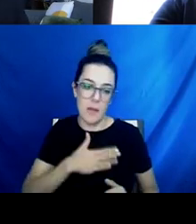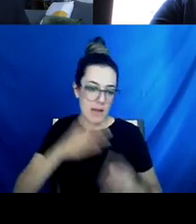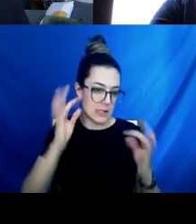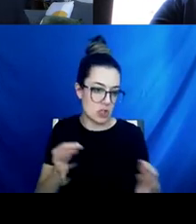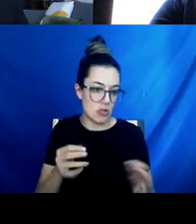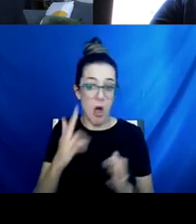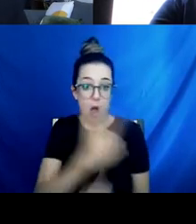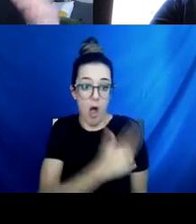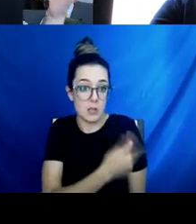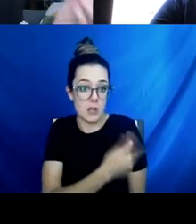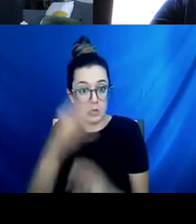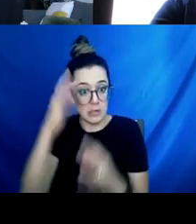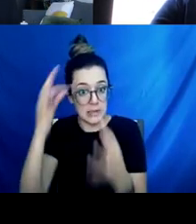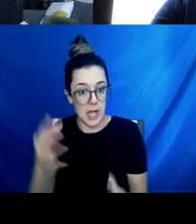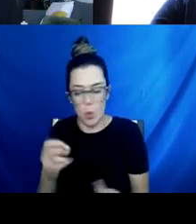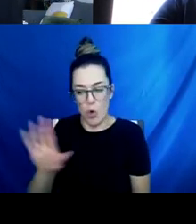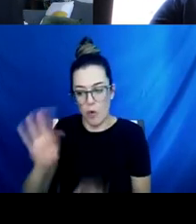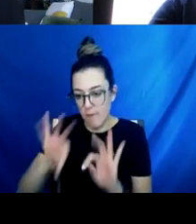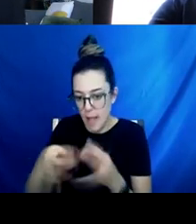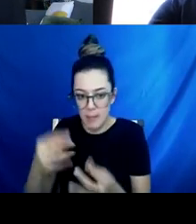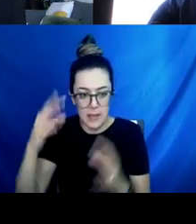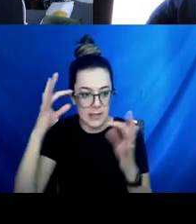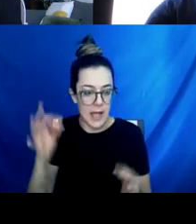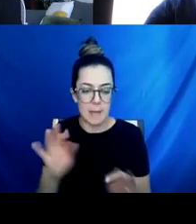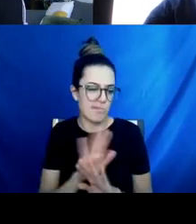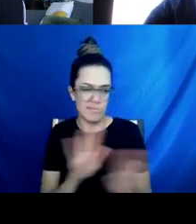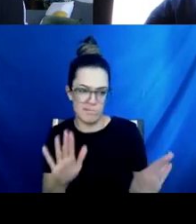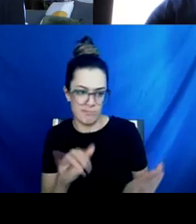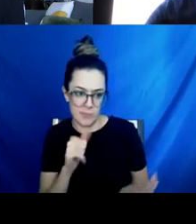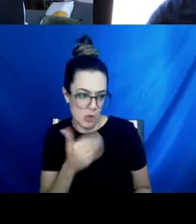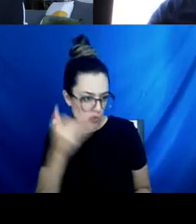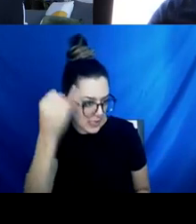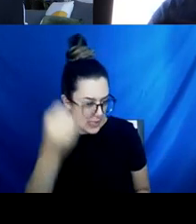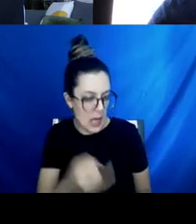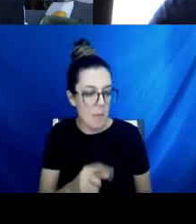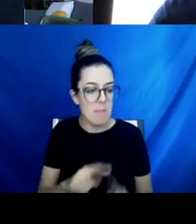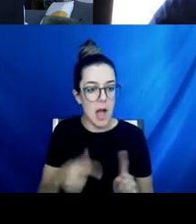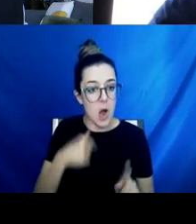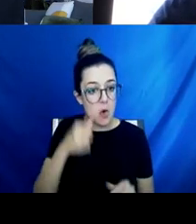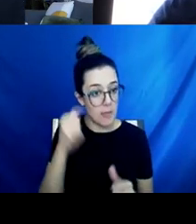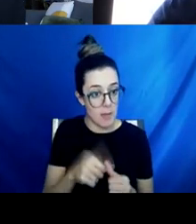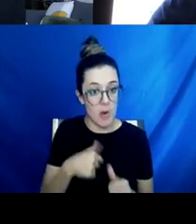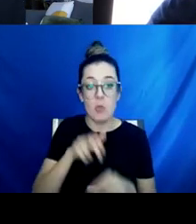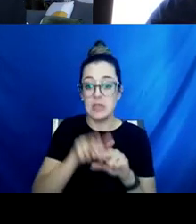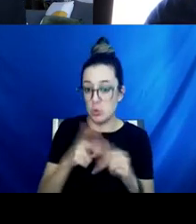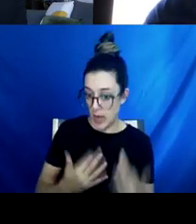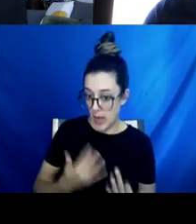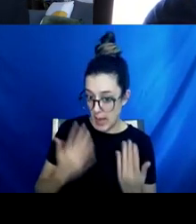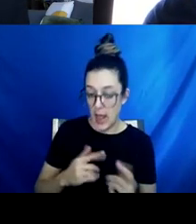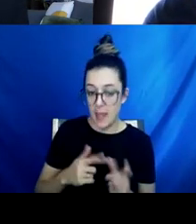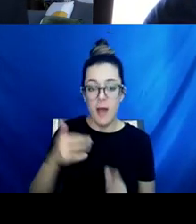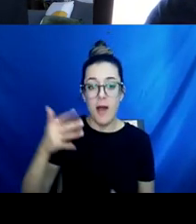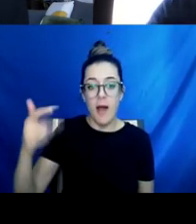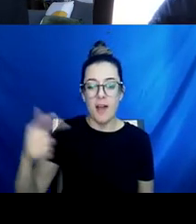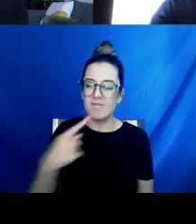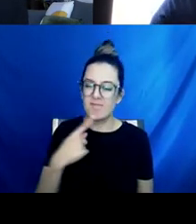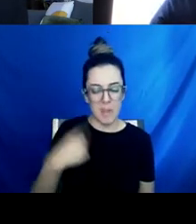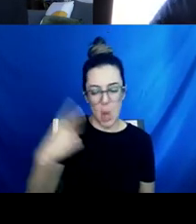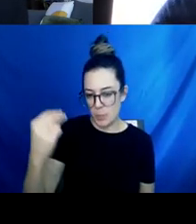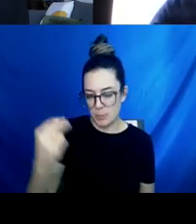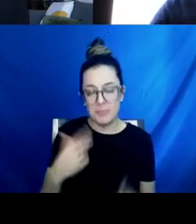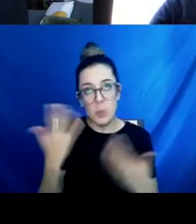affected by certain things terribly too, but the headline is usually enough to know. If you know what I cover, you're following me on Twitter, you know that I'm going to be tweeting